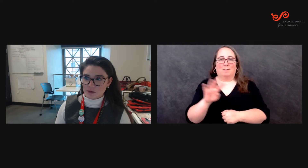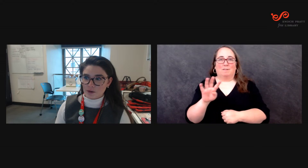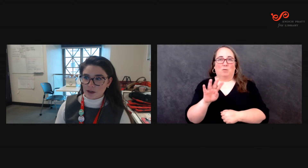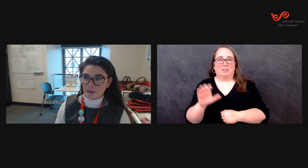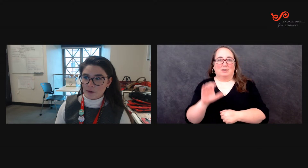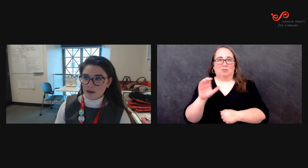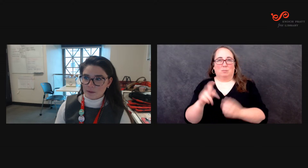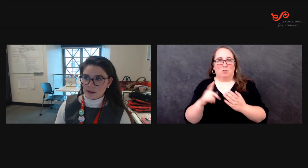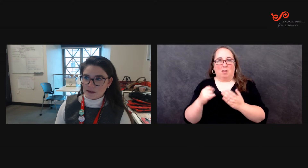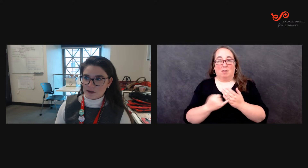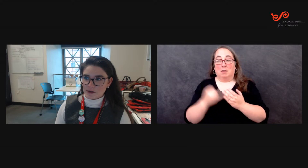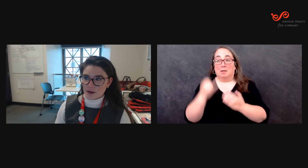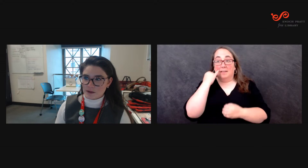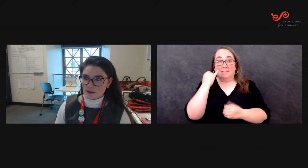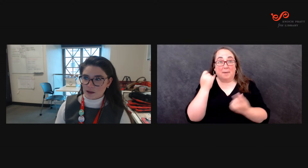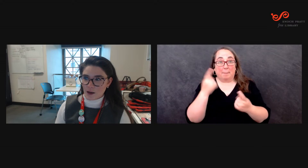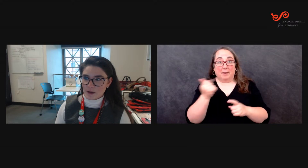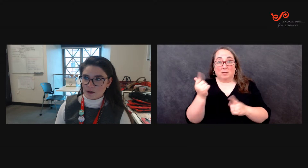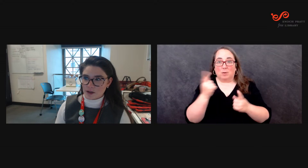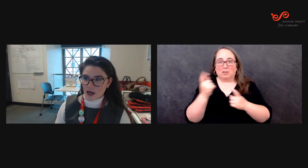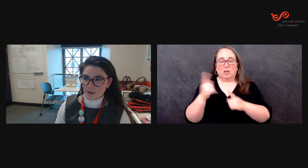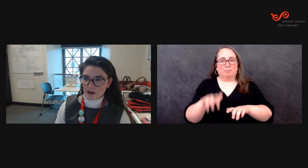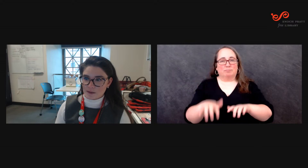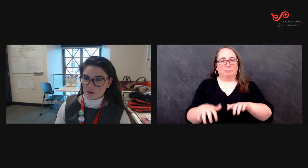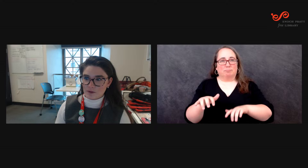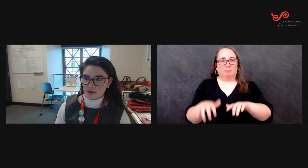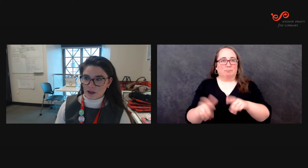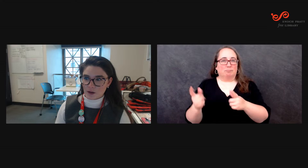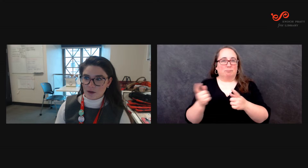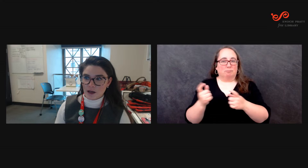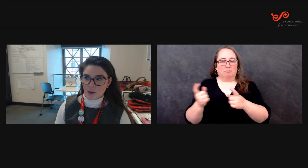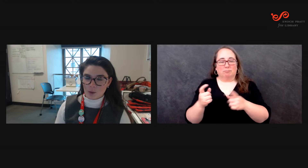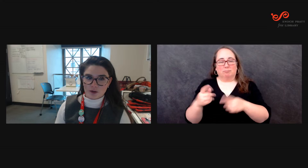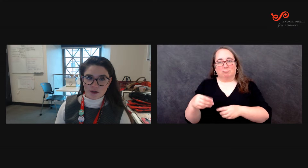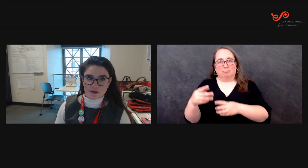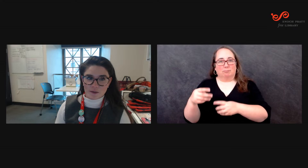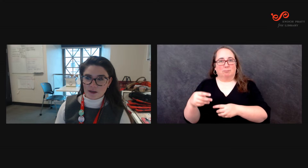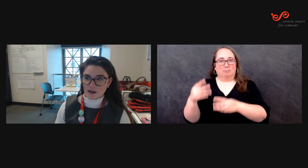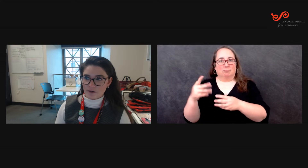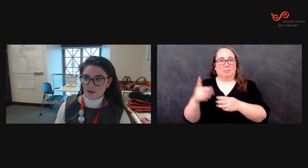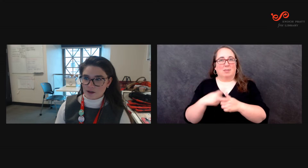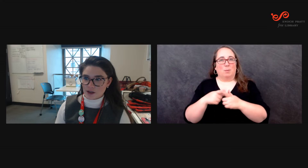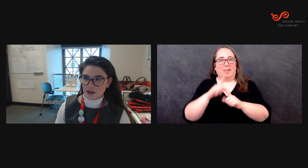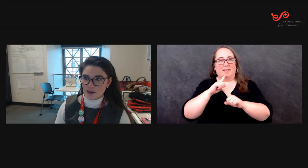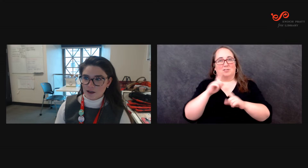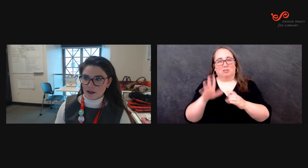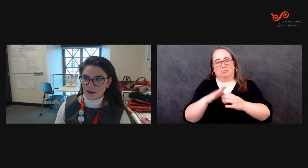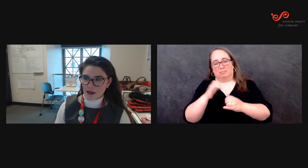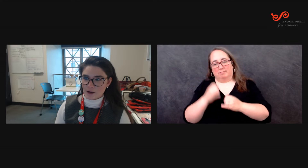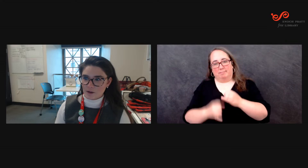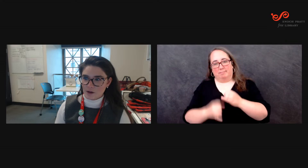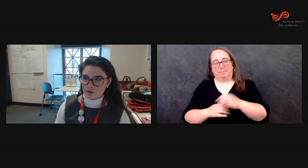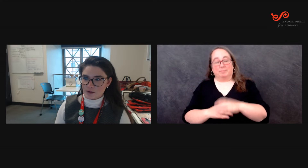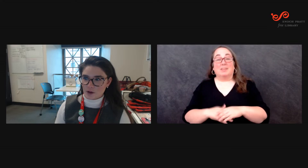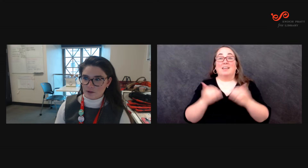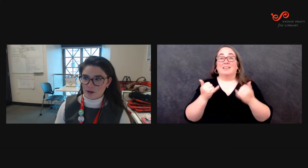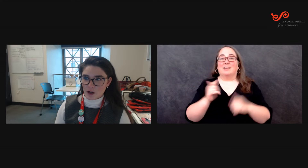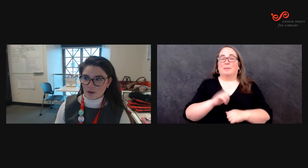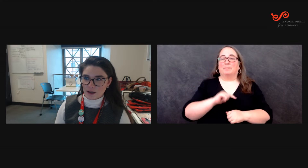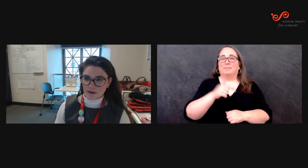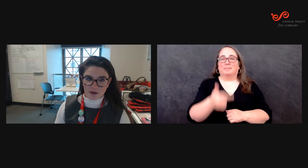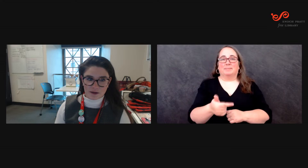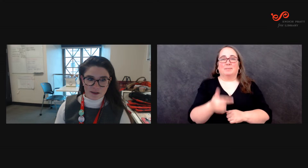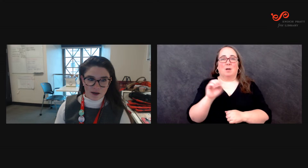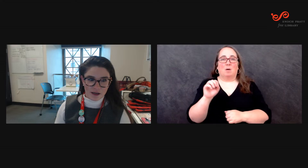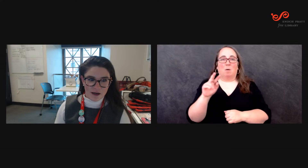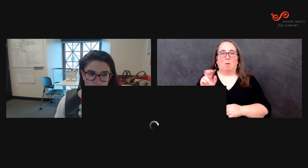questions during the program, please enter them into the comment or chat box below the video, and we'll address them at the end of the lecture. And now, we'll turn it over to